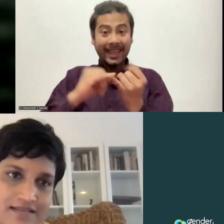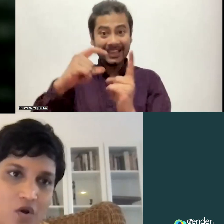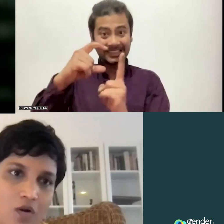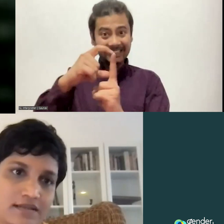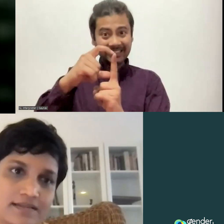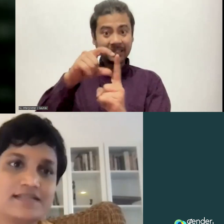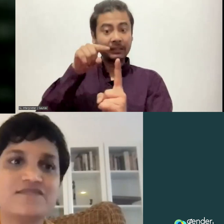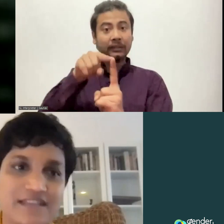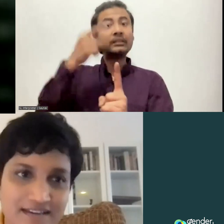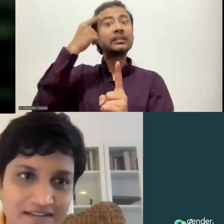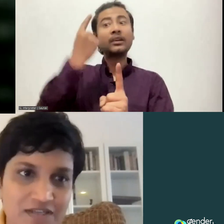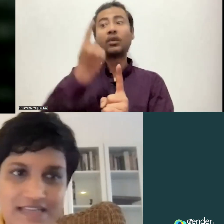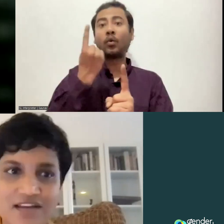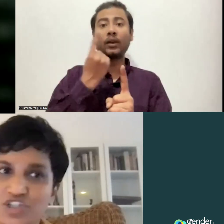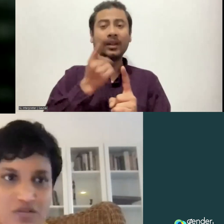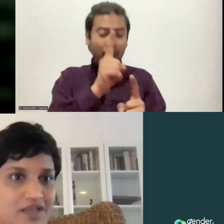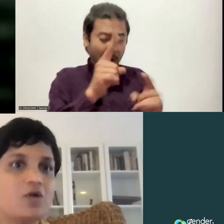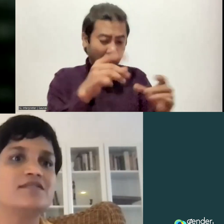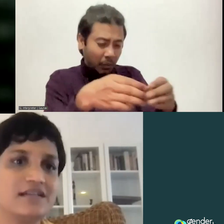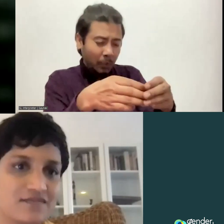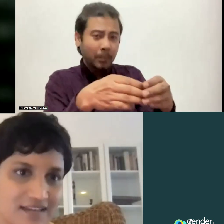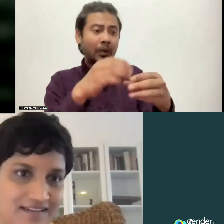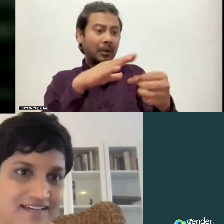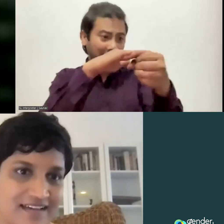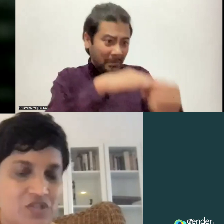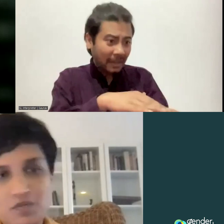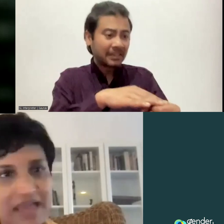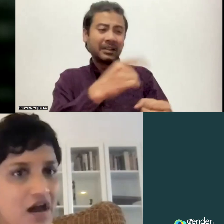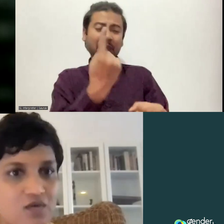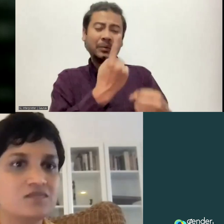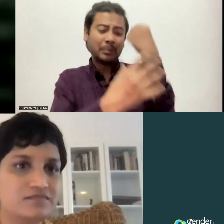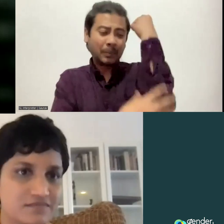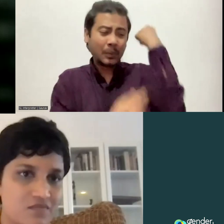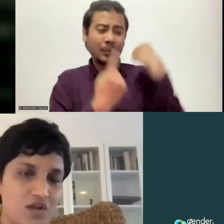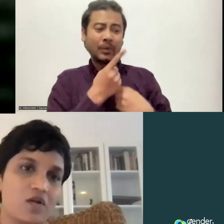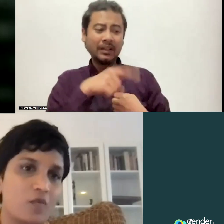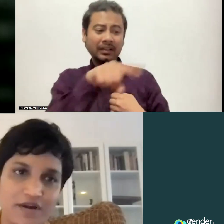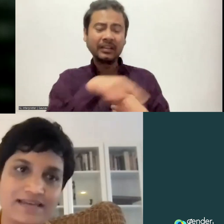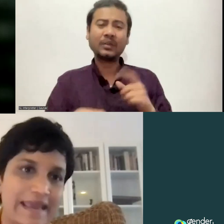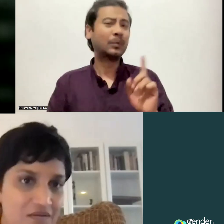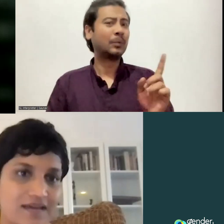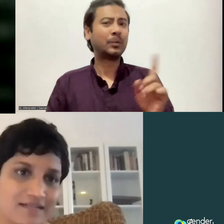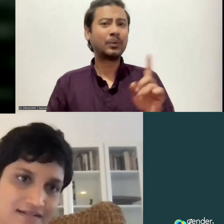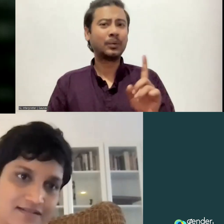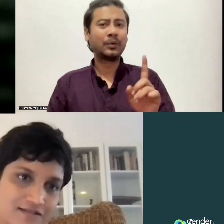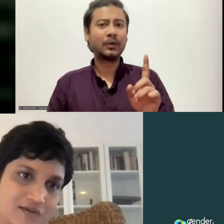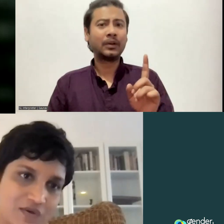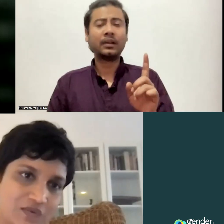this alternative thing. And we're saying that it shouldn't be an alternative thing. It should be how we all operate